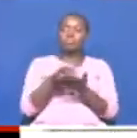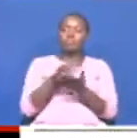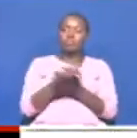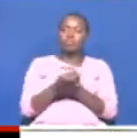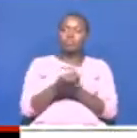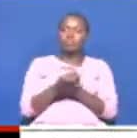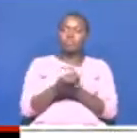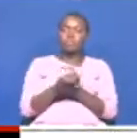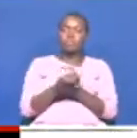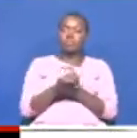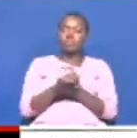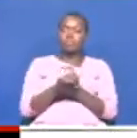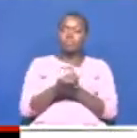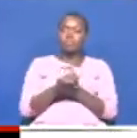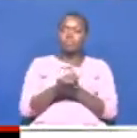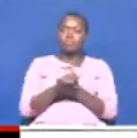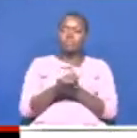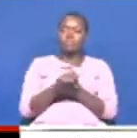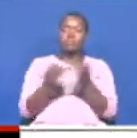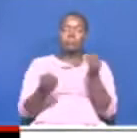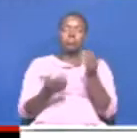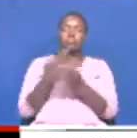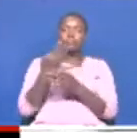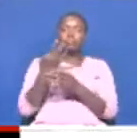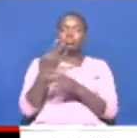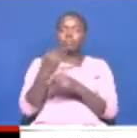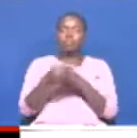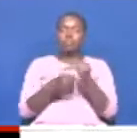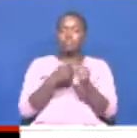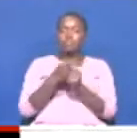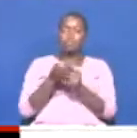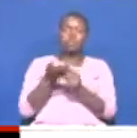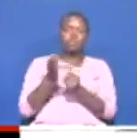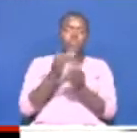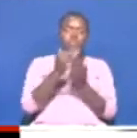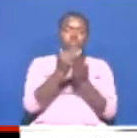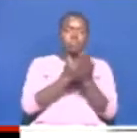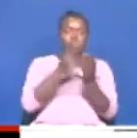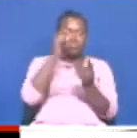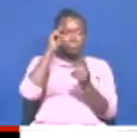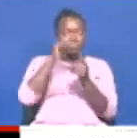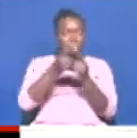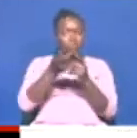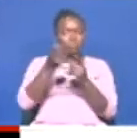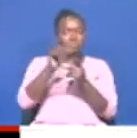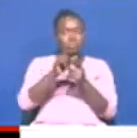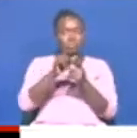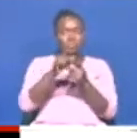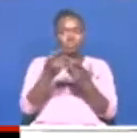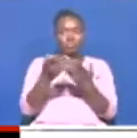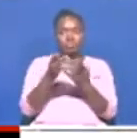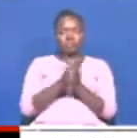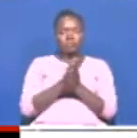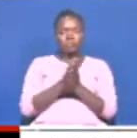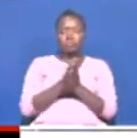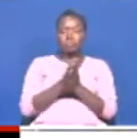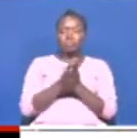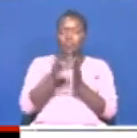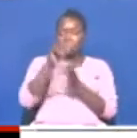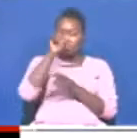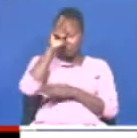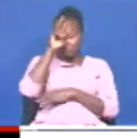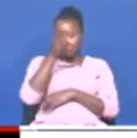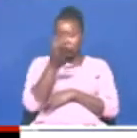National Research Institute have launched a three-year restock program targeting to increase the production of Sahiwal bulls. Thank